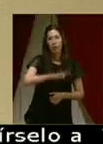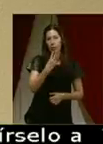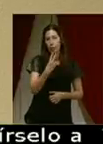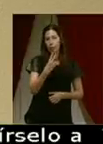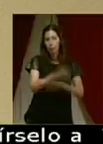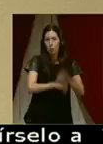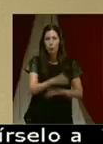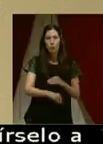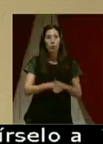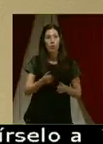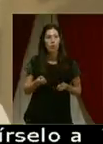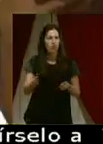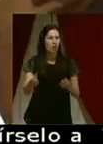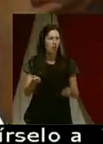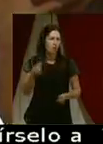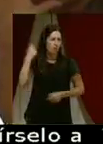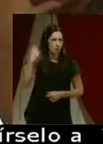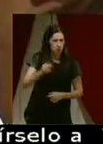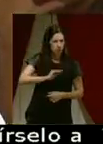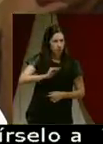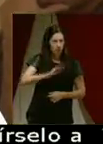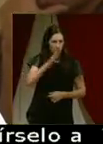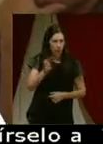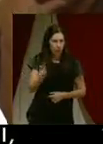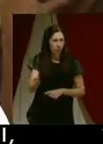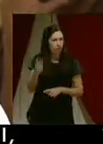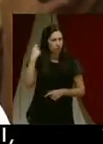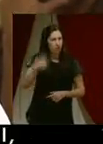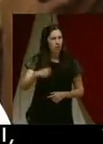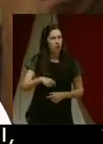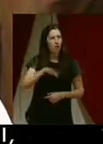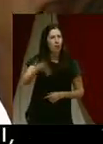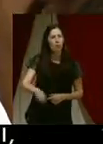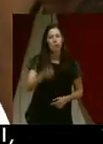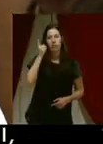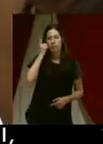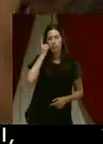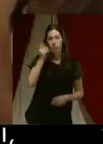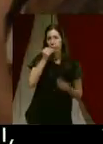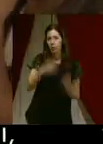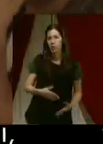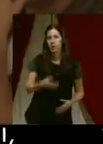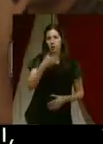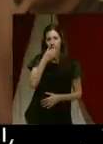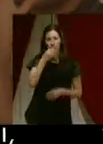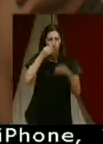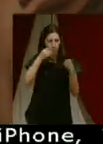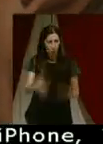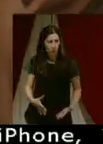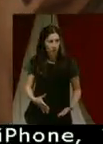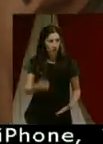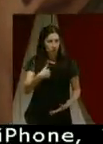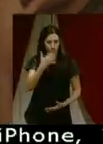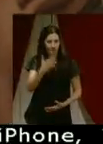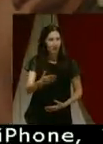telephone or request it from someone, or to spend a large amount of money on a